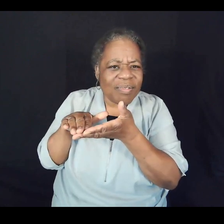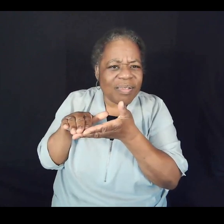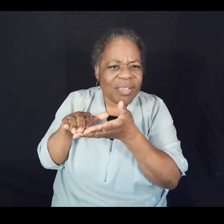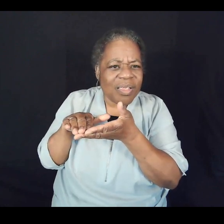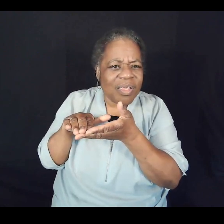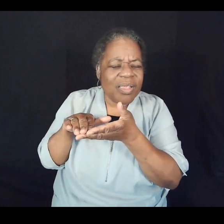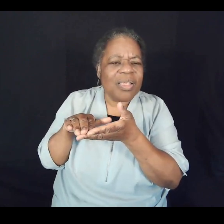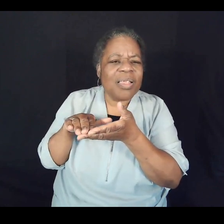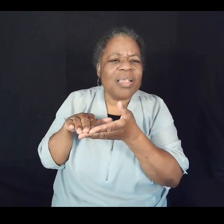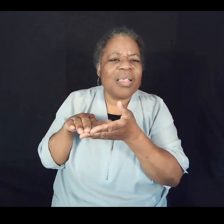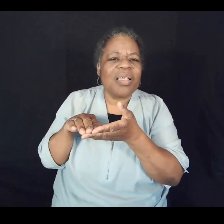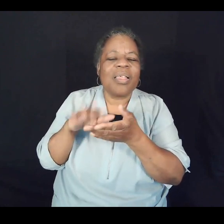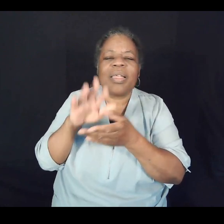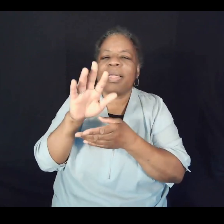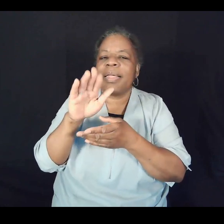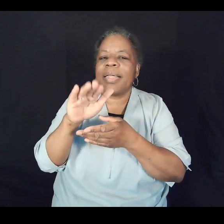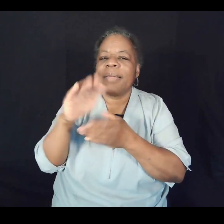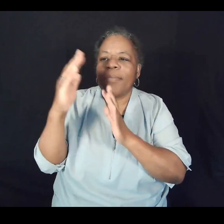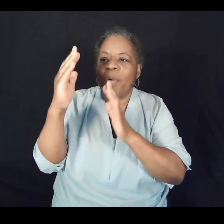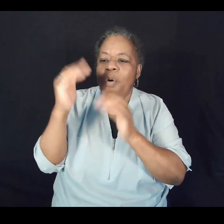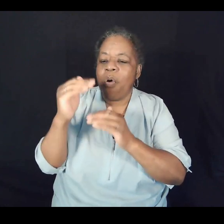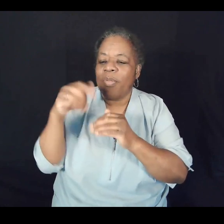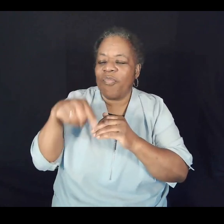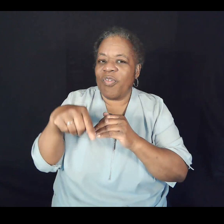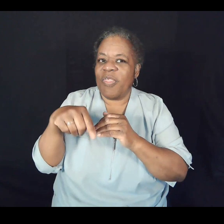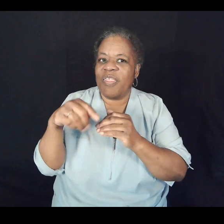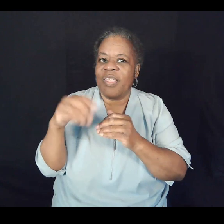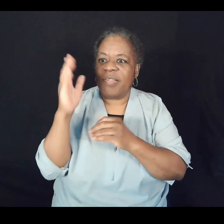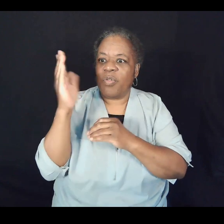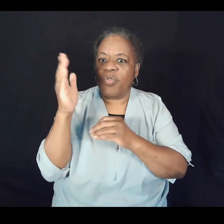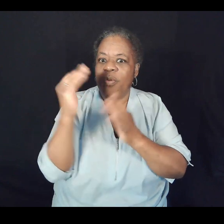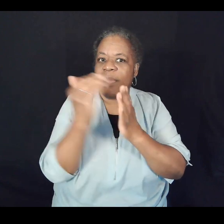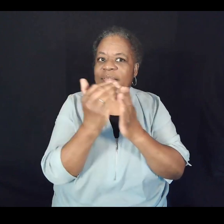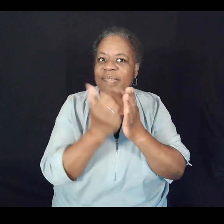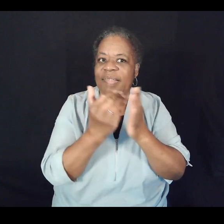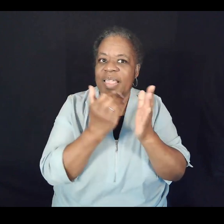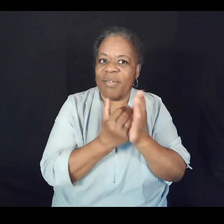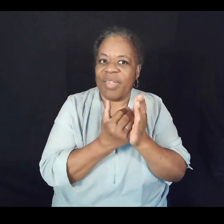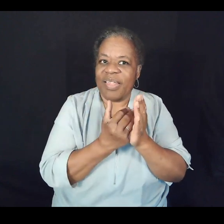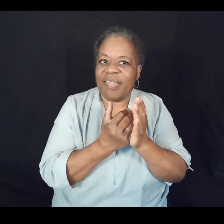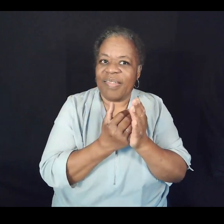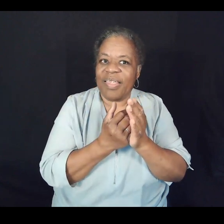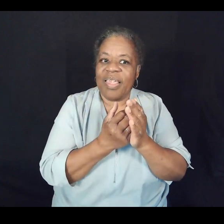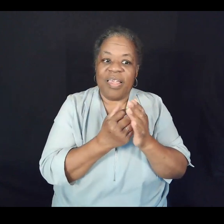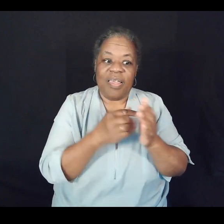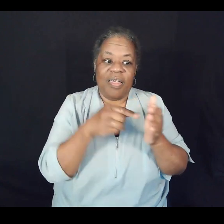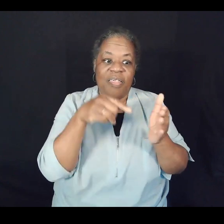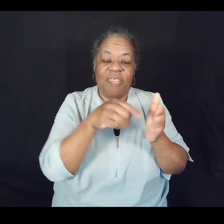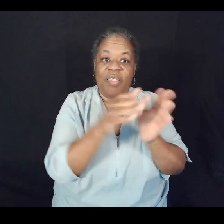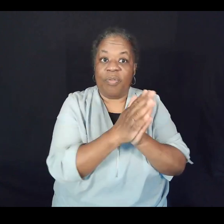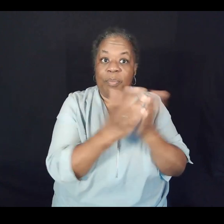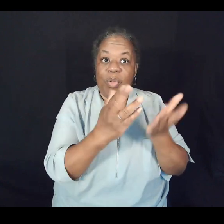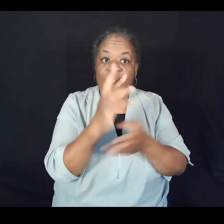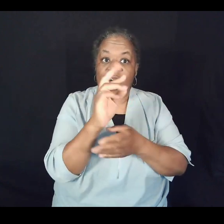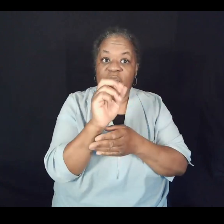Friends, among our hopes for this sermon series is that we not reduce this book of Revelation to